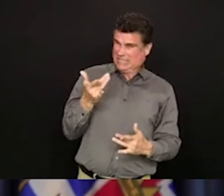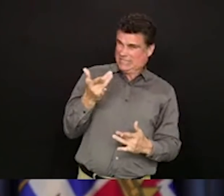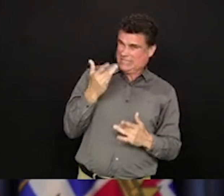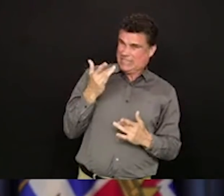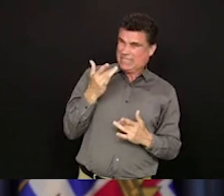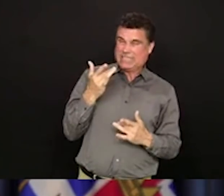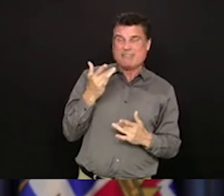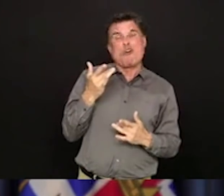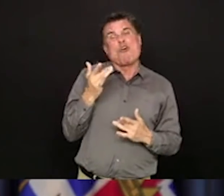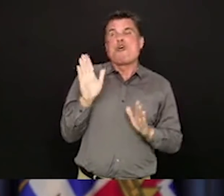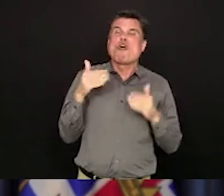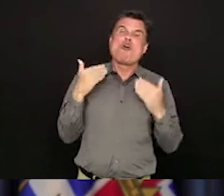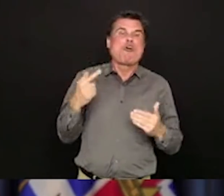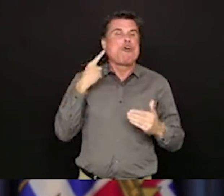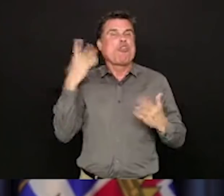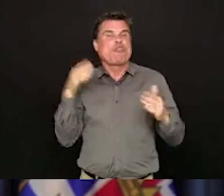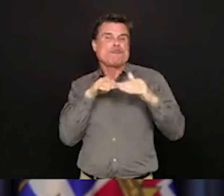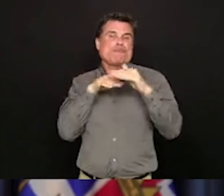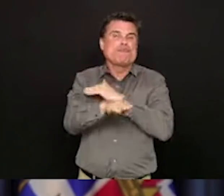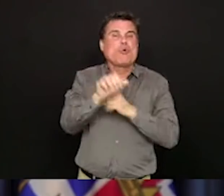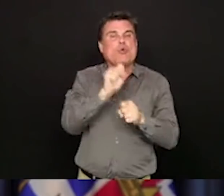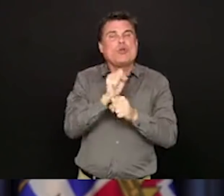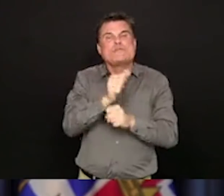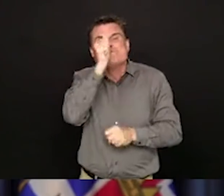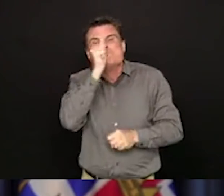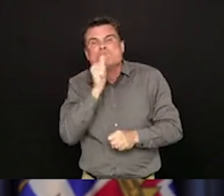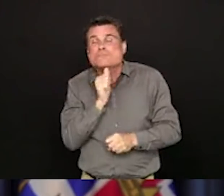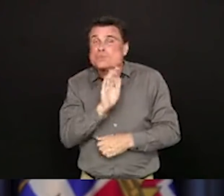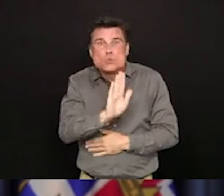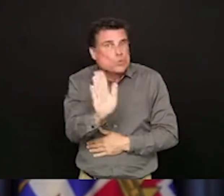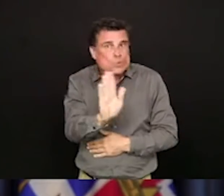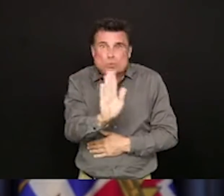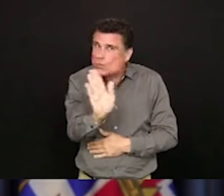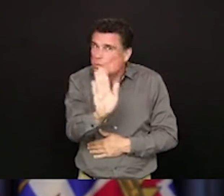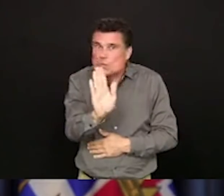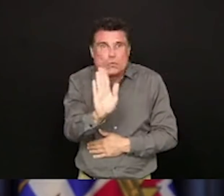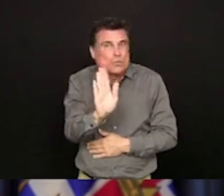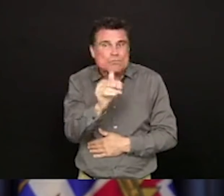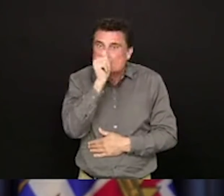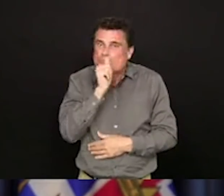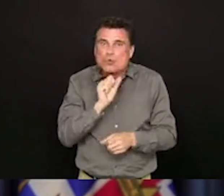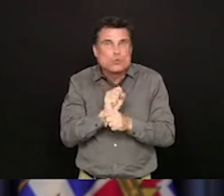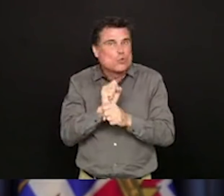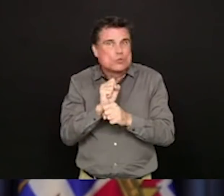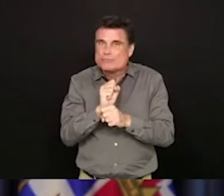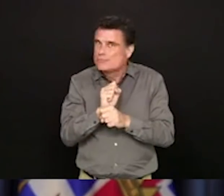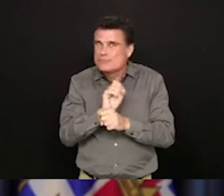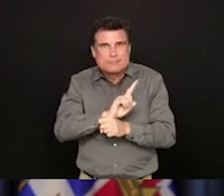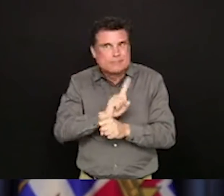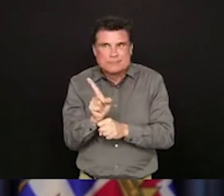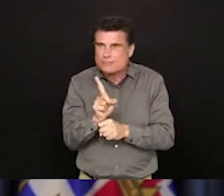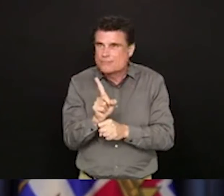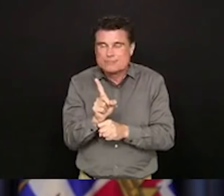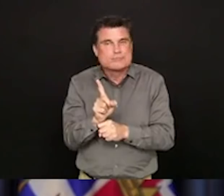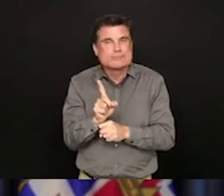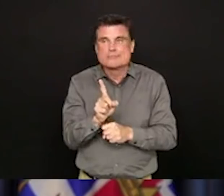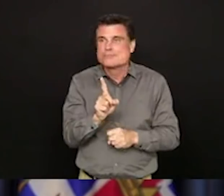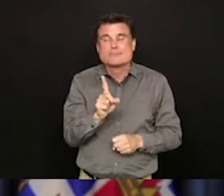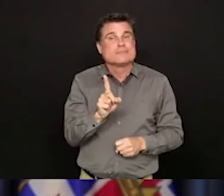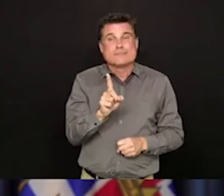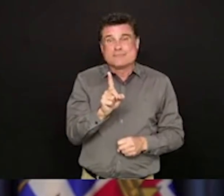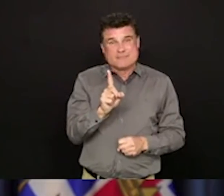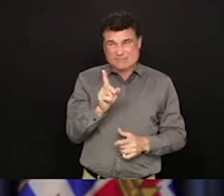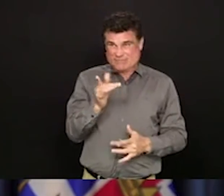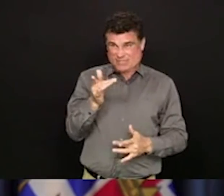point. But what is not going to change, what cannot change, and which has to happen now, is people have to stay home when